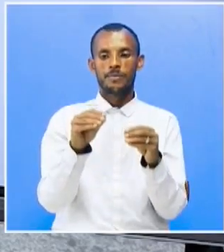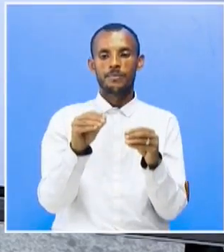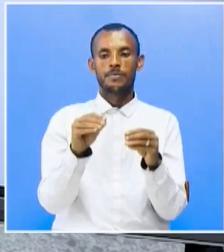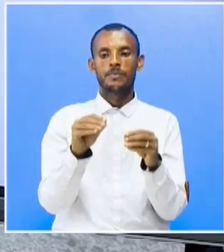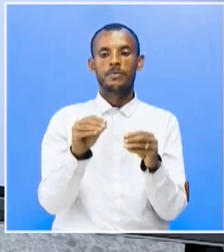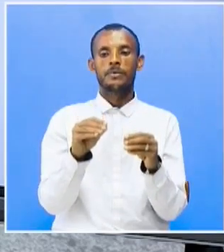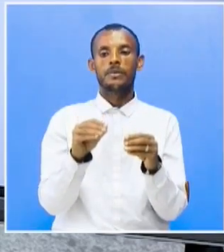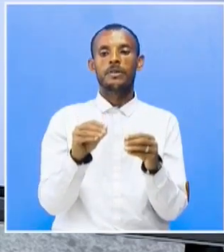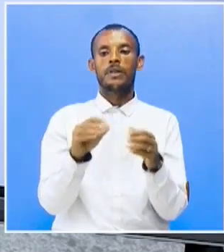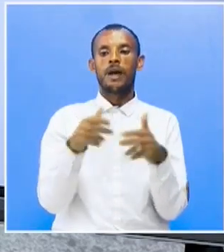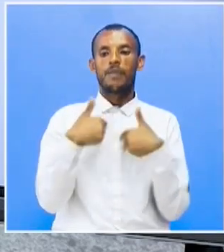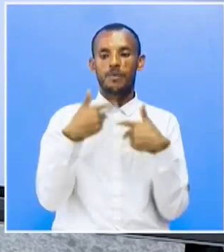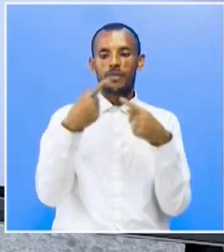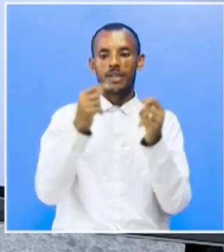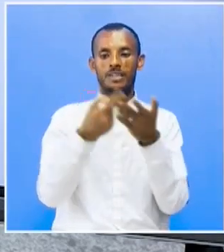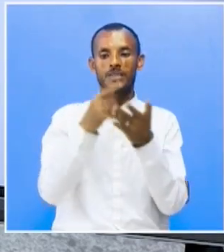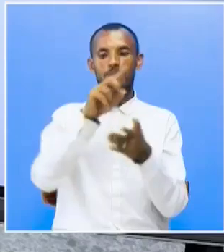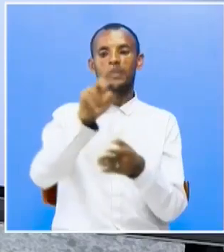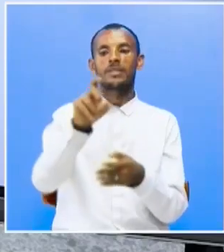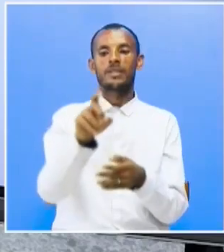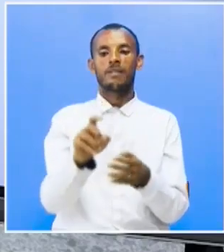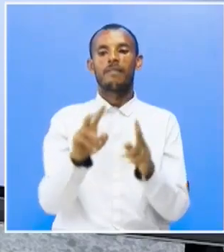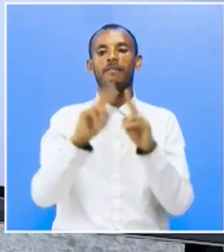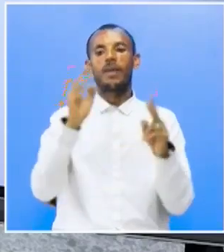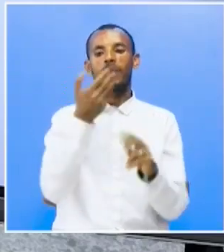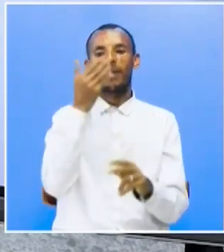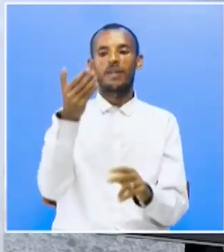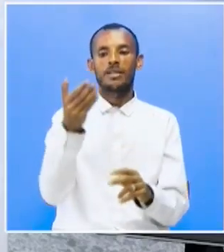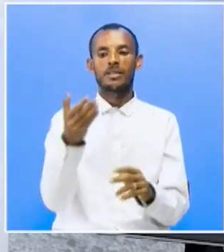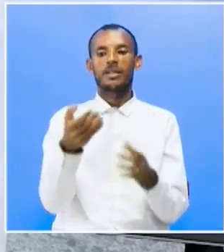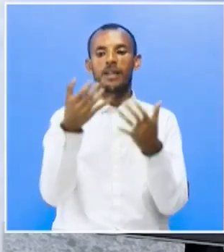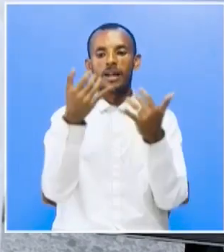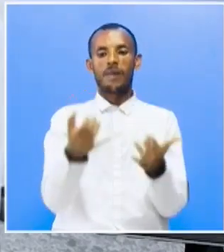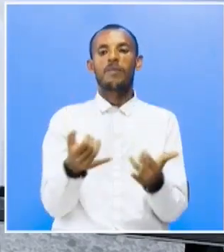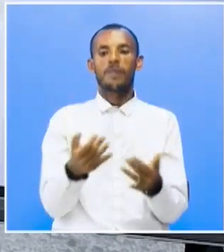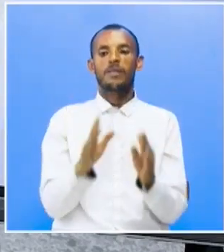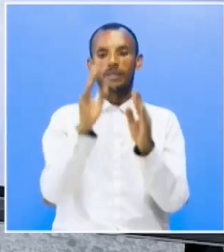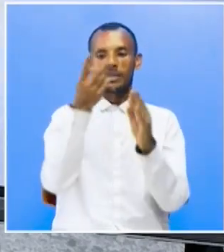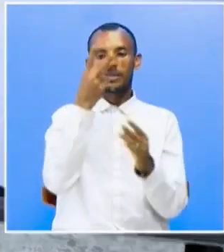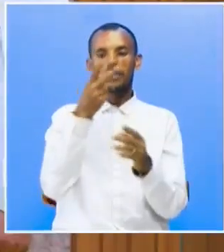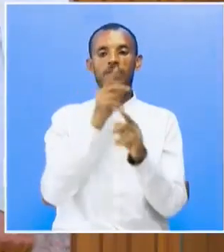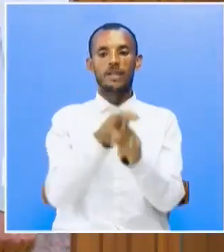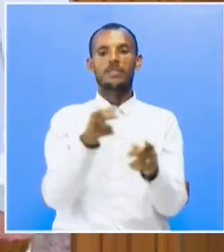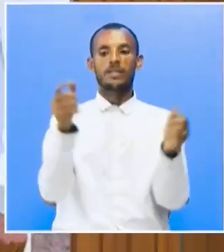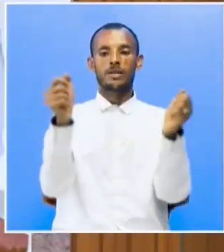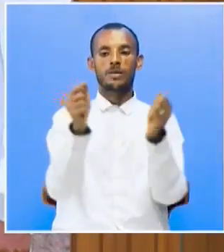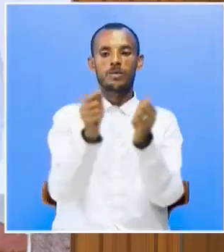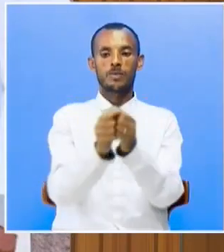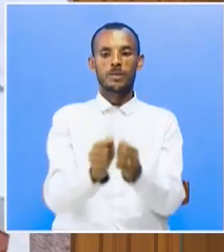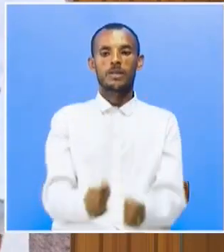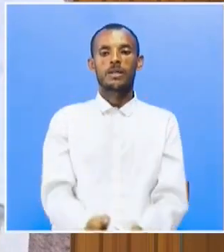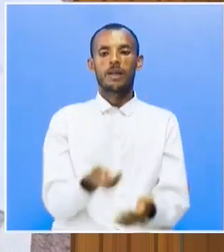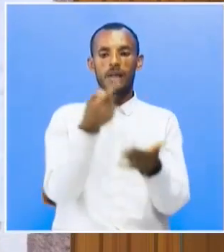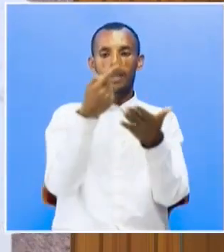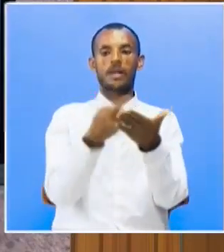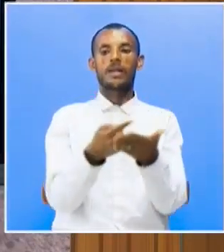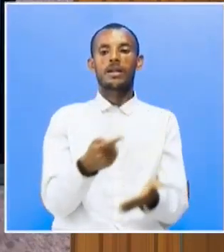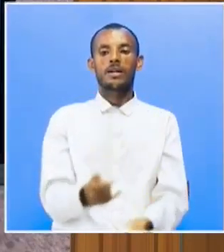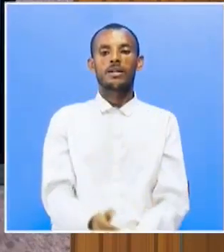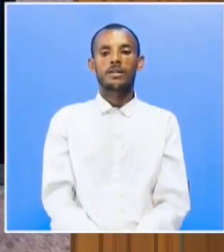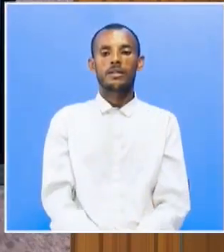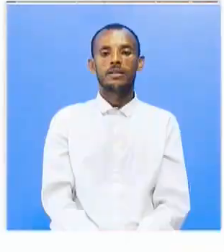Have you tried the question? Very nice. Now, let's see the answer together. Here,